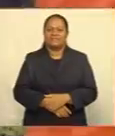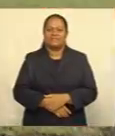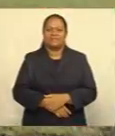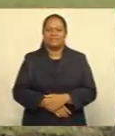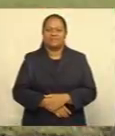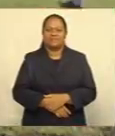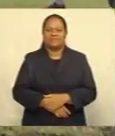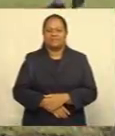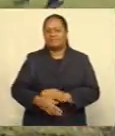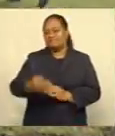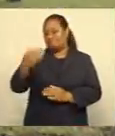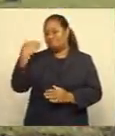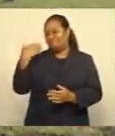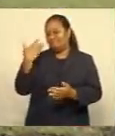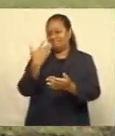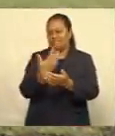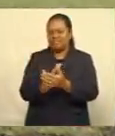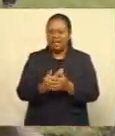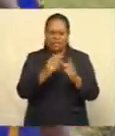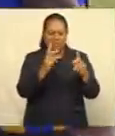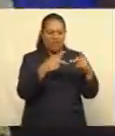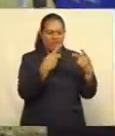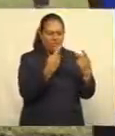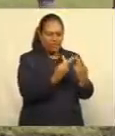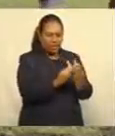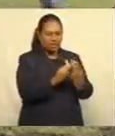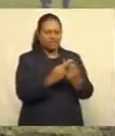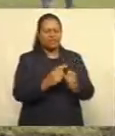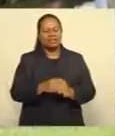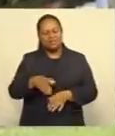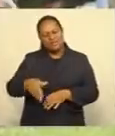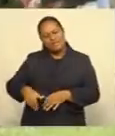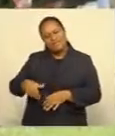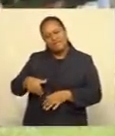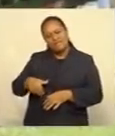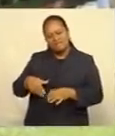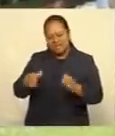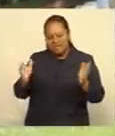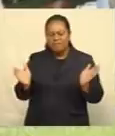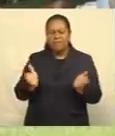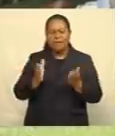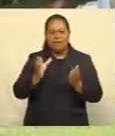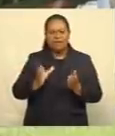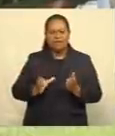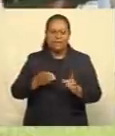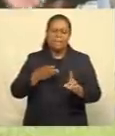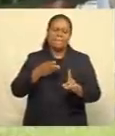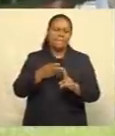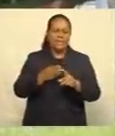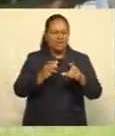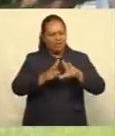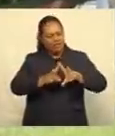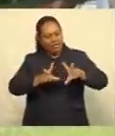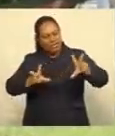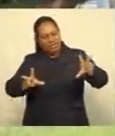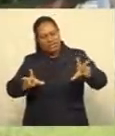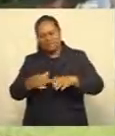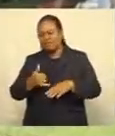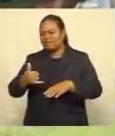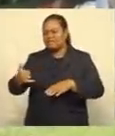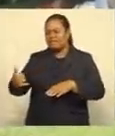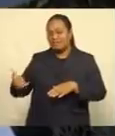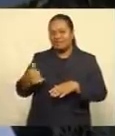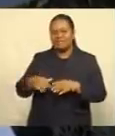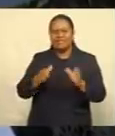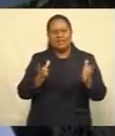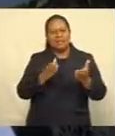For years, the Thakonrove provincial side has always fielded players from mainland Vanuatu, leaving out players from